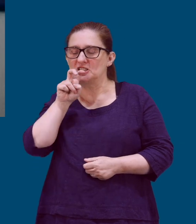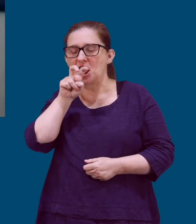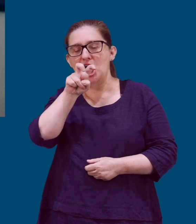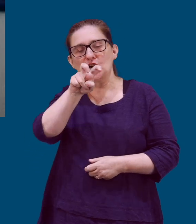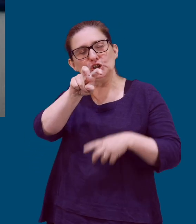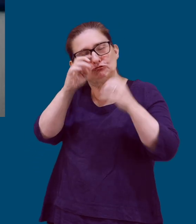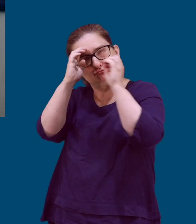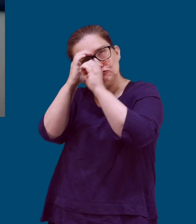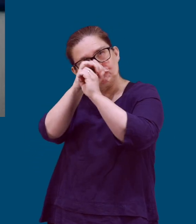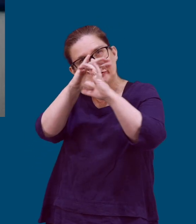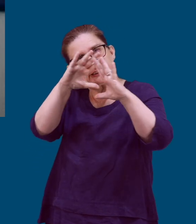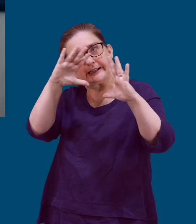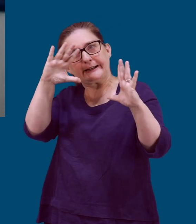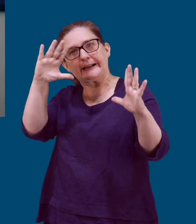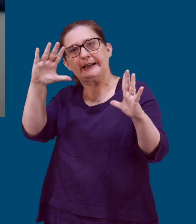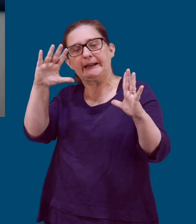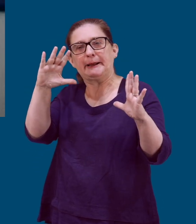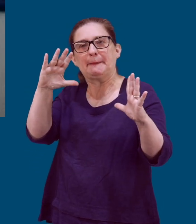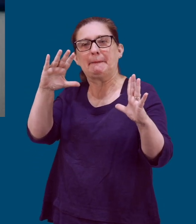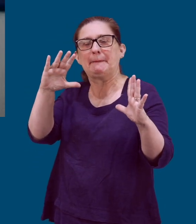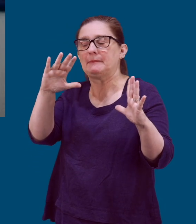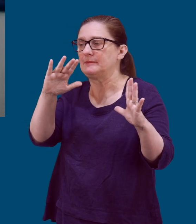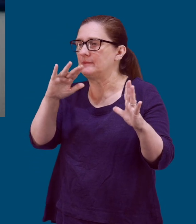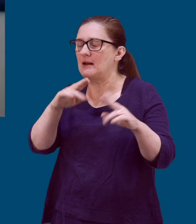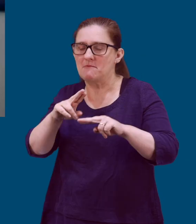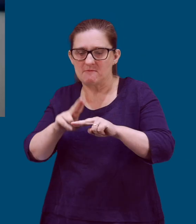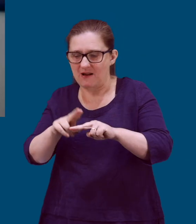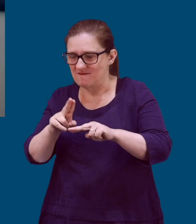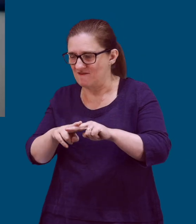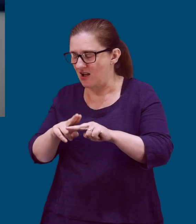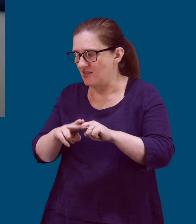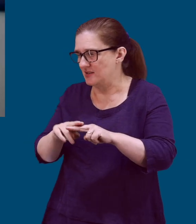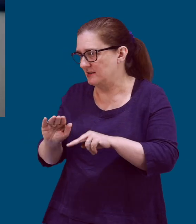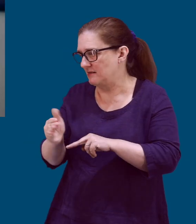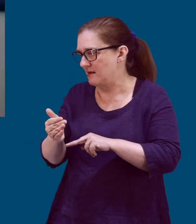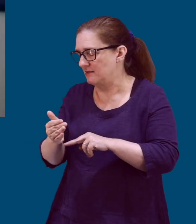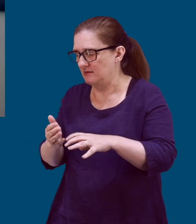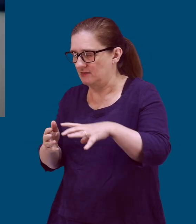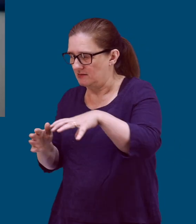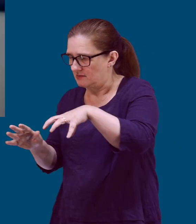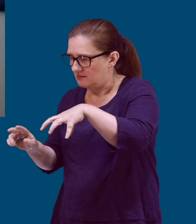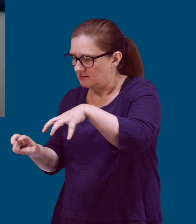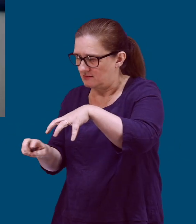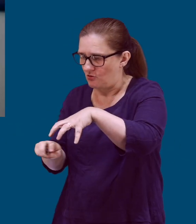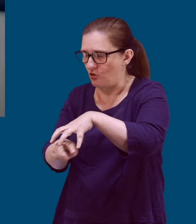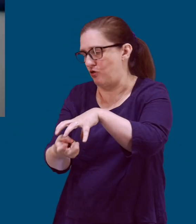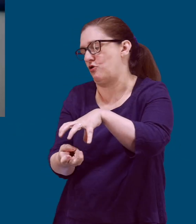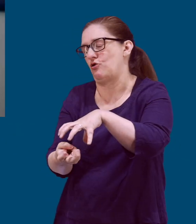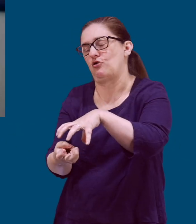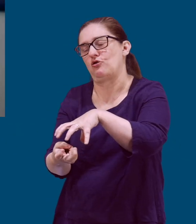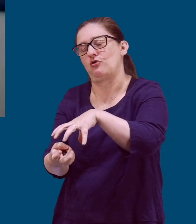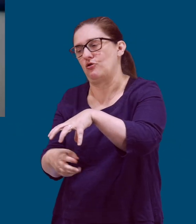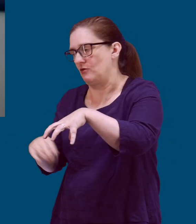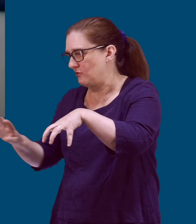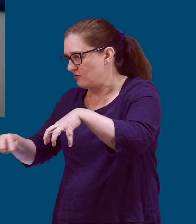dreams. I am coaxing them out from my father's garden into glass display boxes, belly up. I am asking